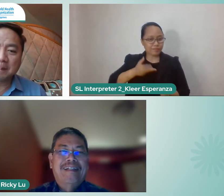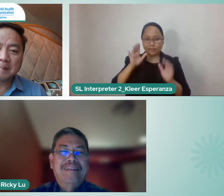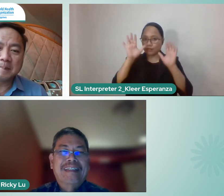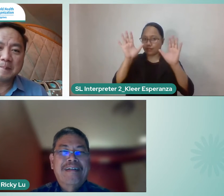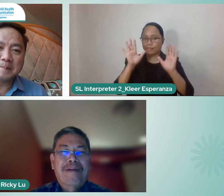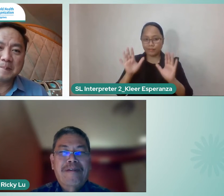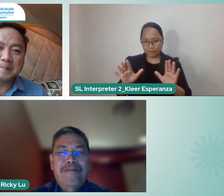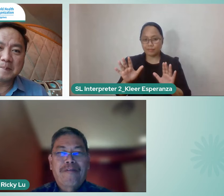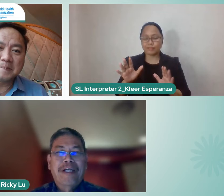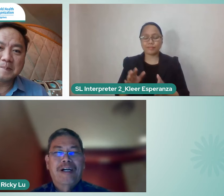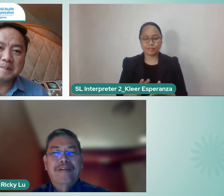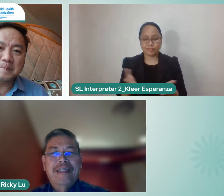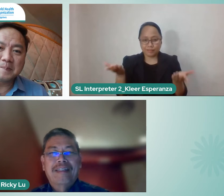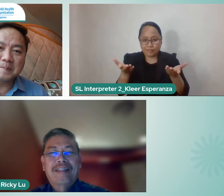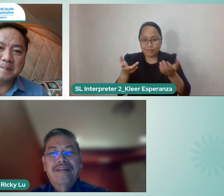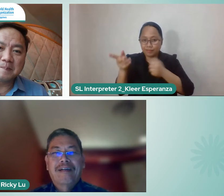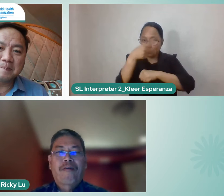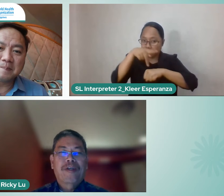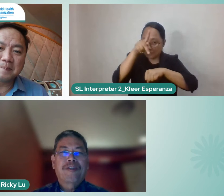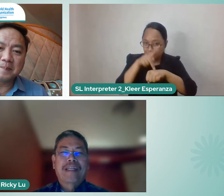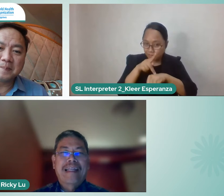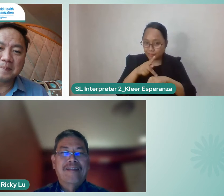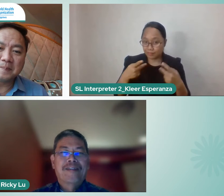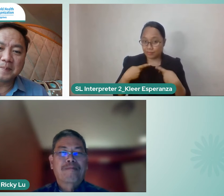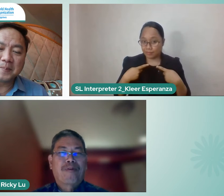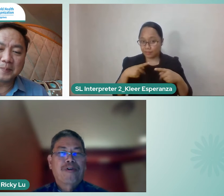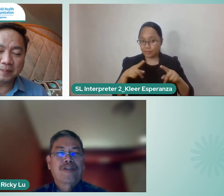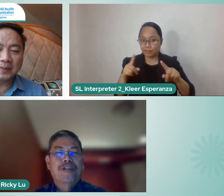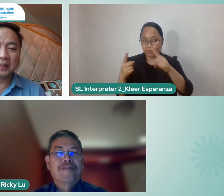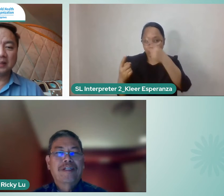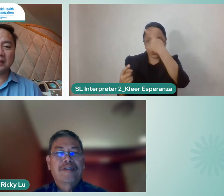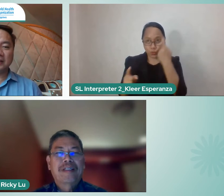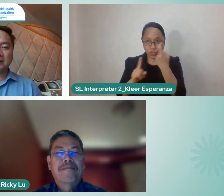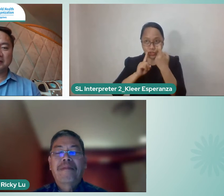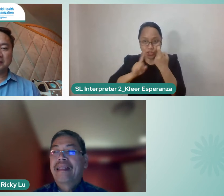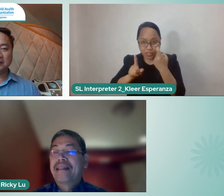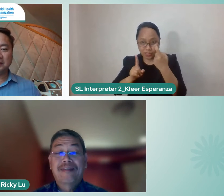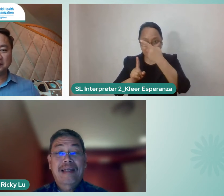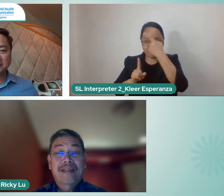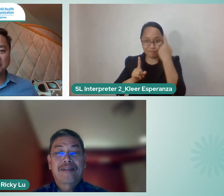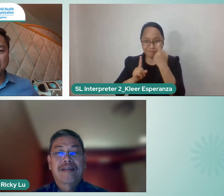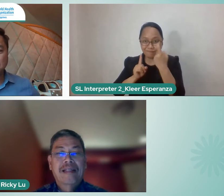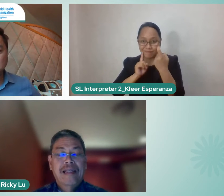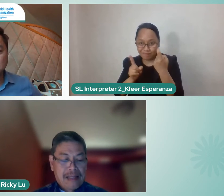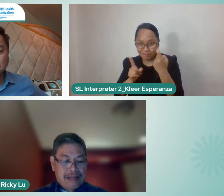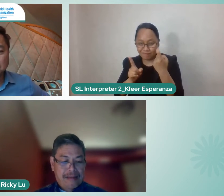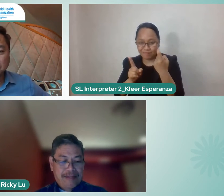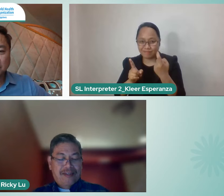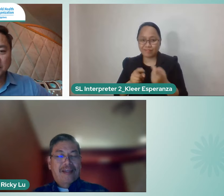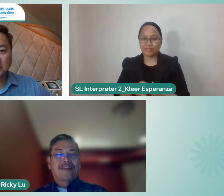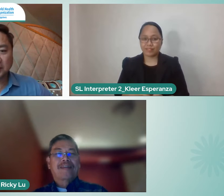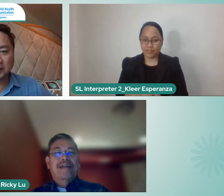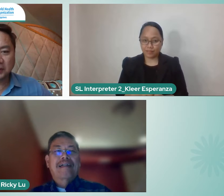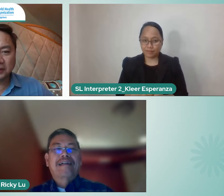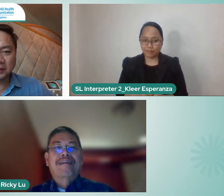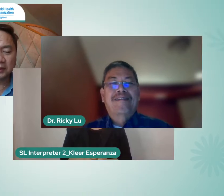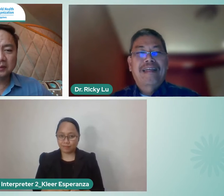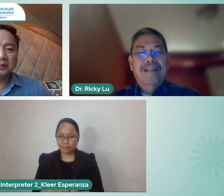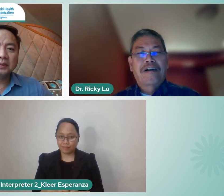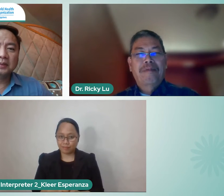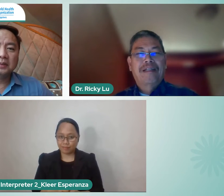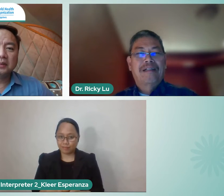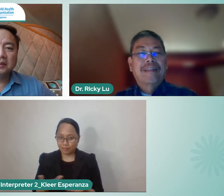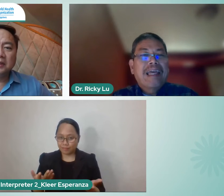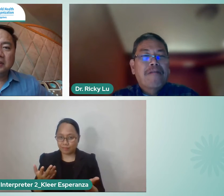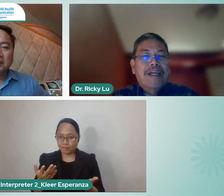but before we go into the question and answer portion of this panel discussion, let me just state a couple